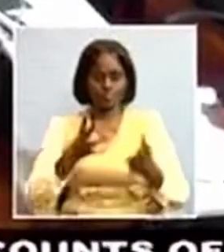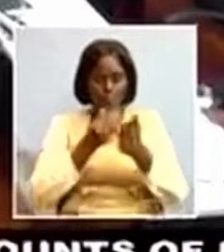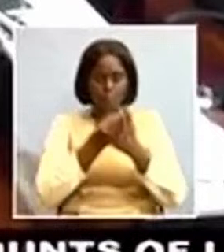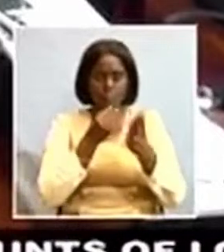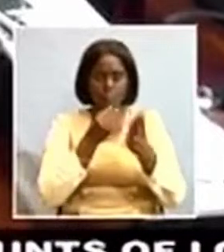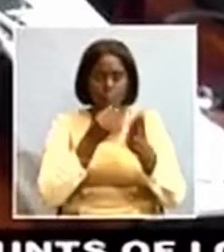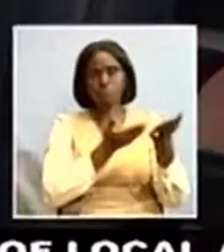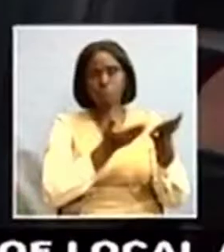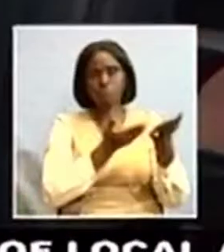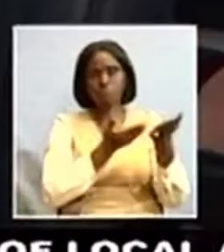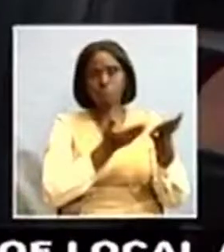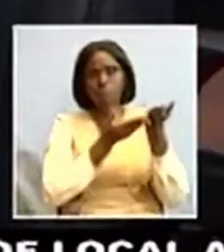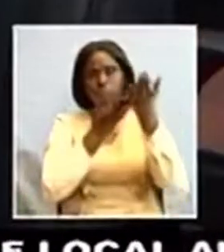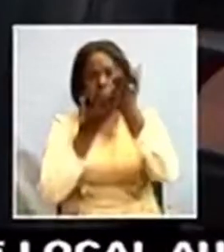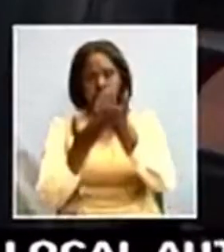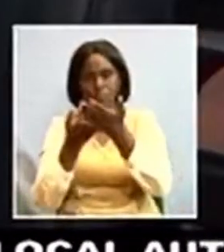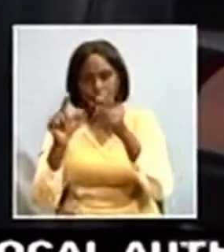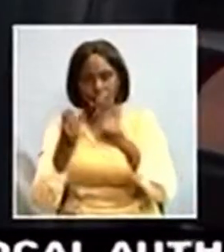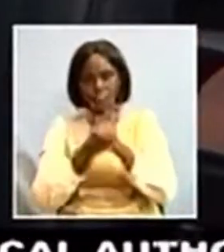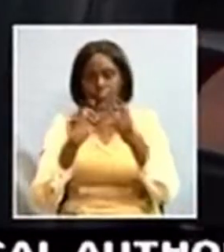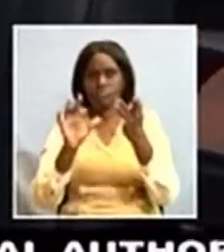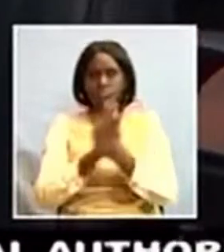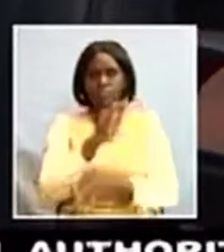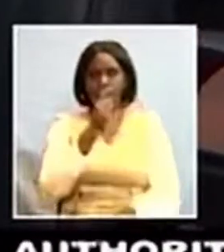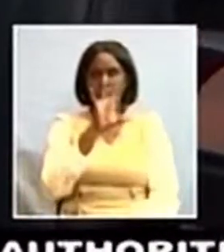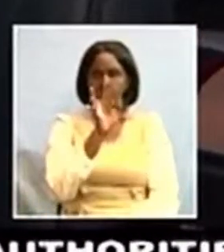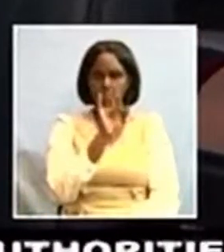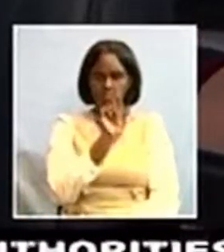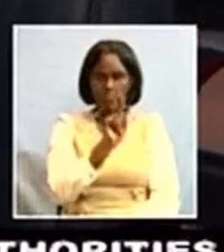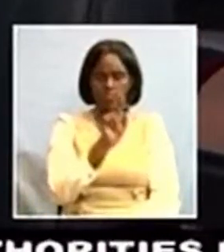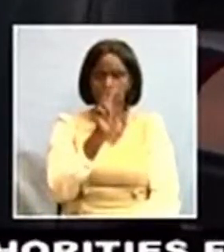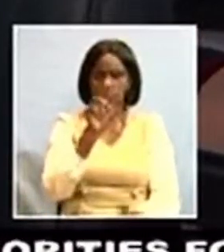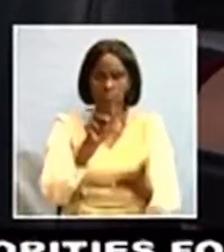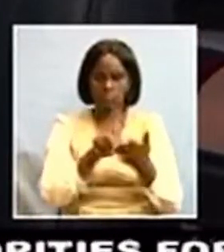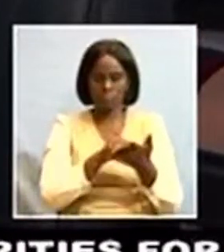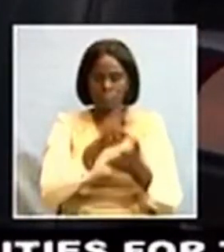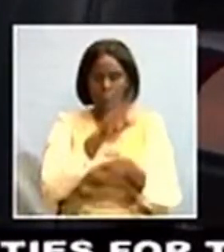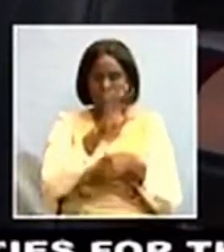forward from page 18 is